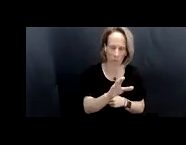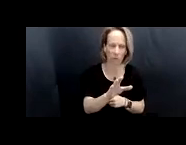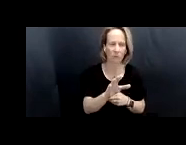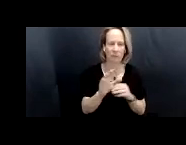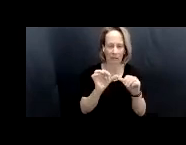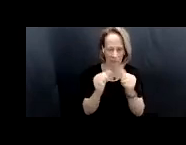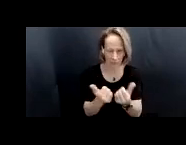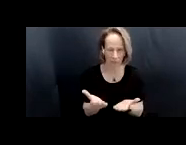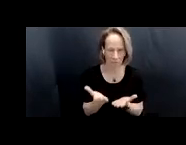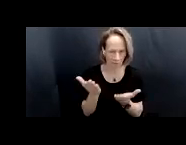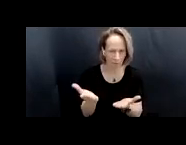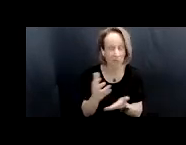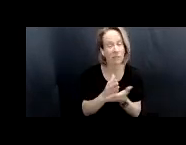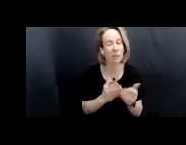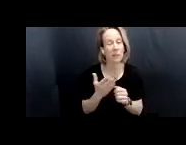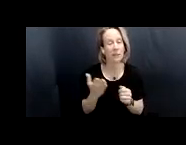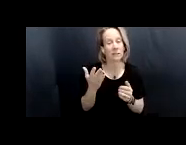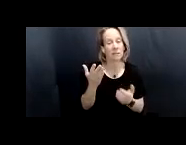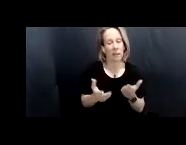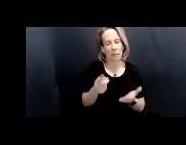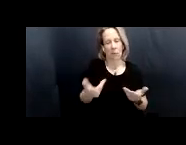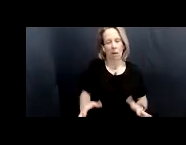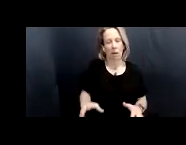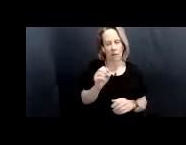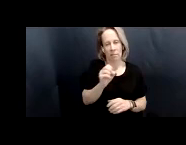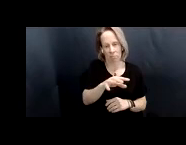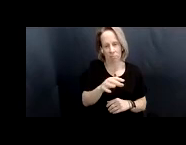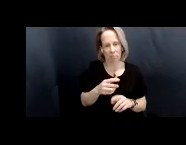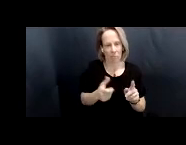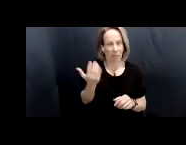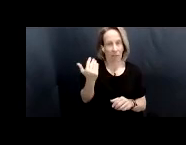listed in the last one.